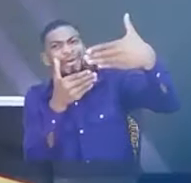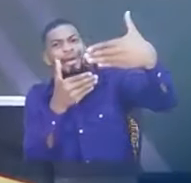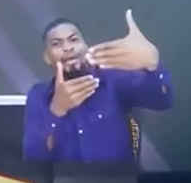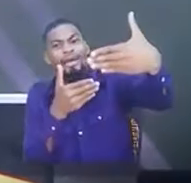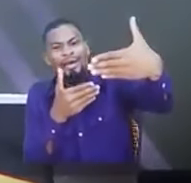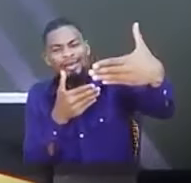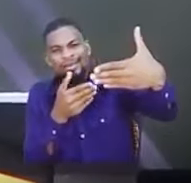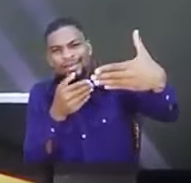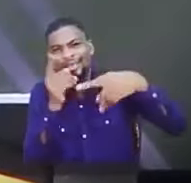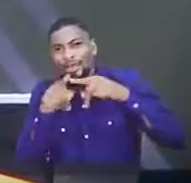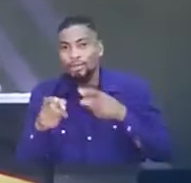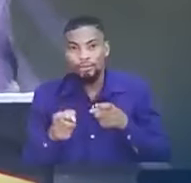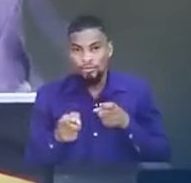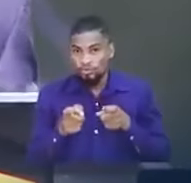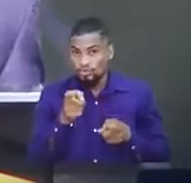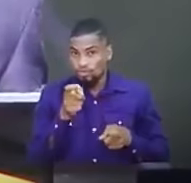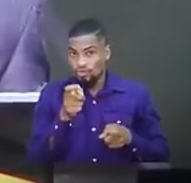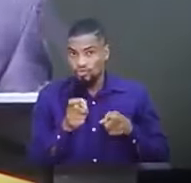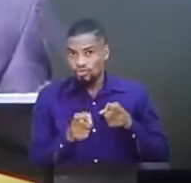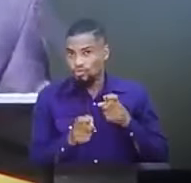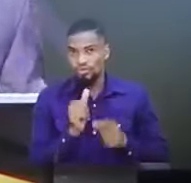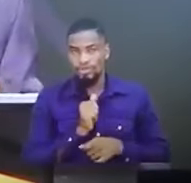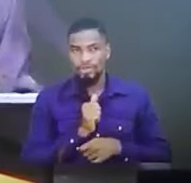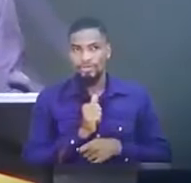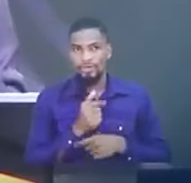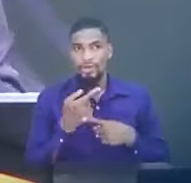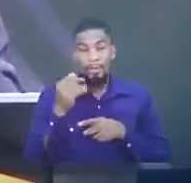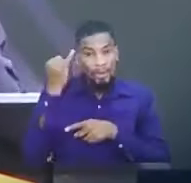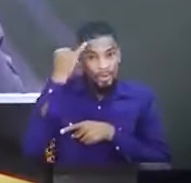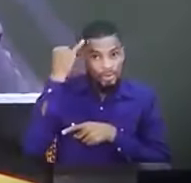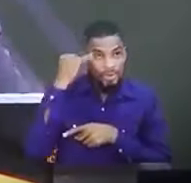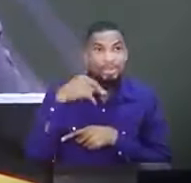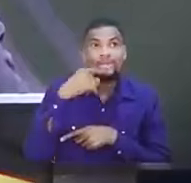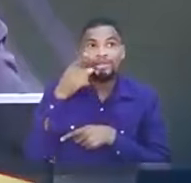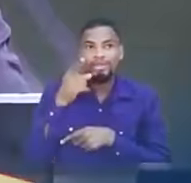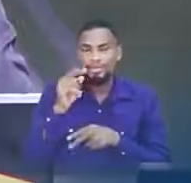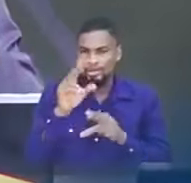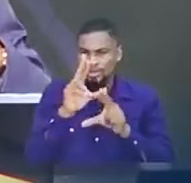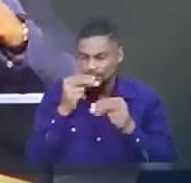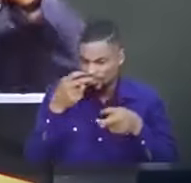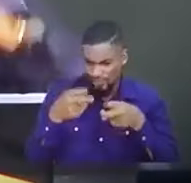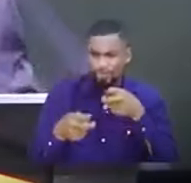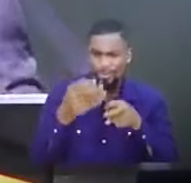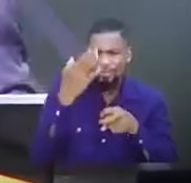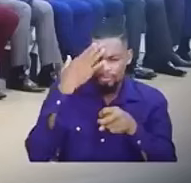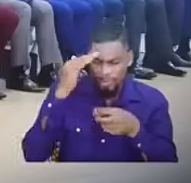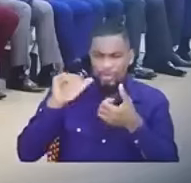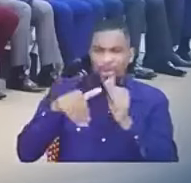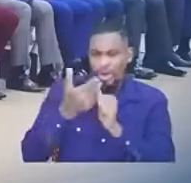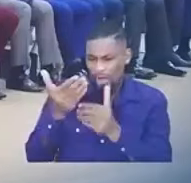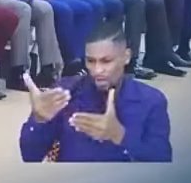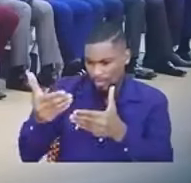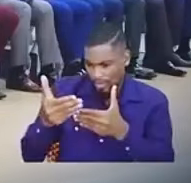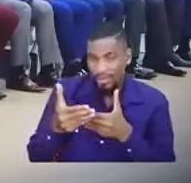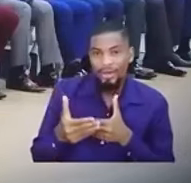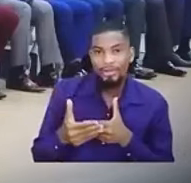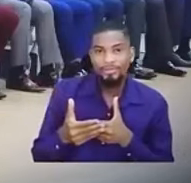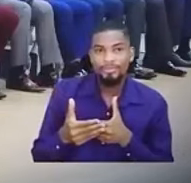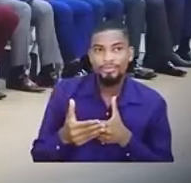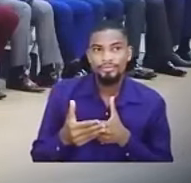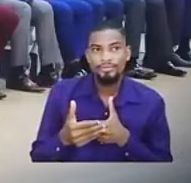Jonadab says that, "Don't worry. I'll know how I can cause her to come so close."